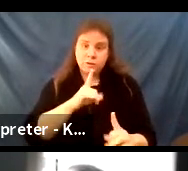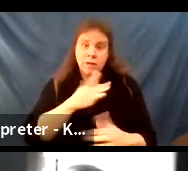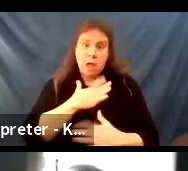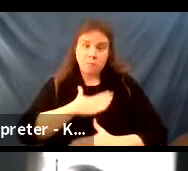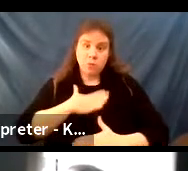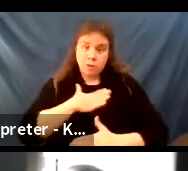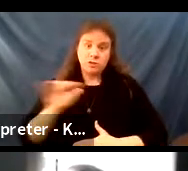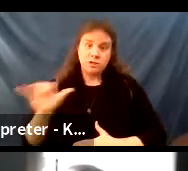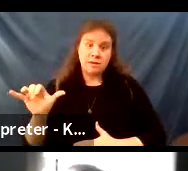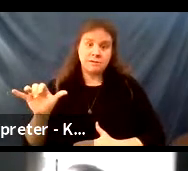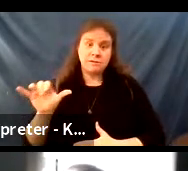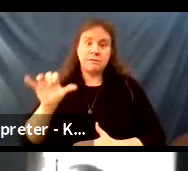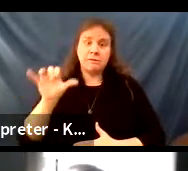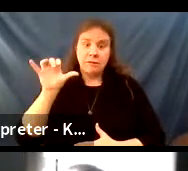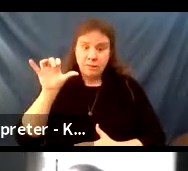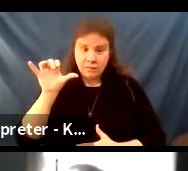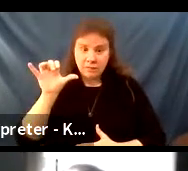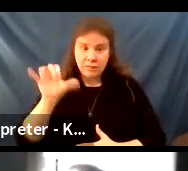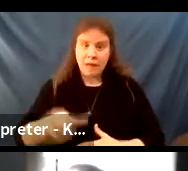do.